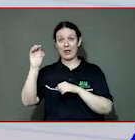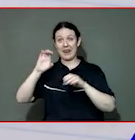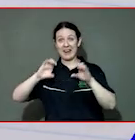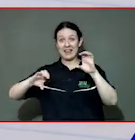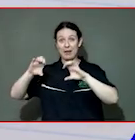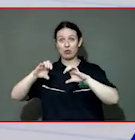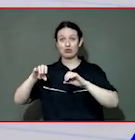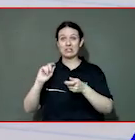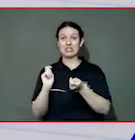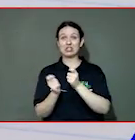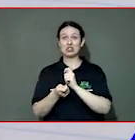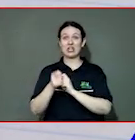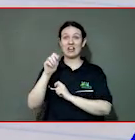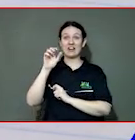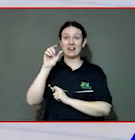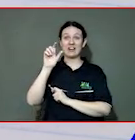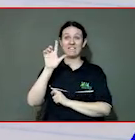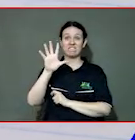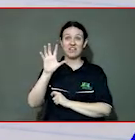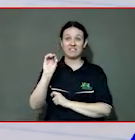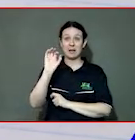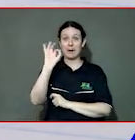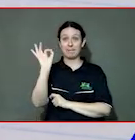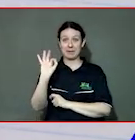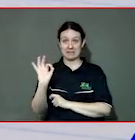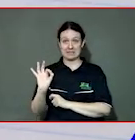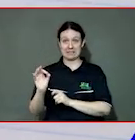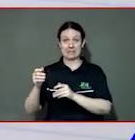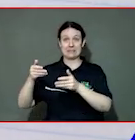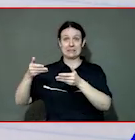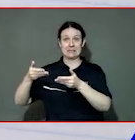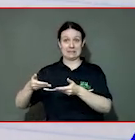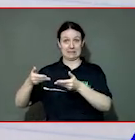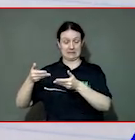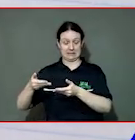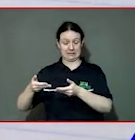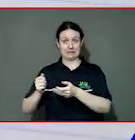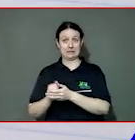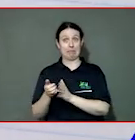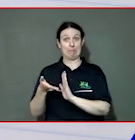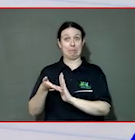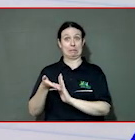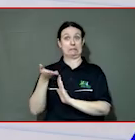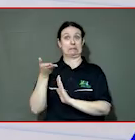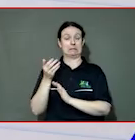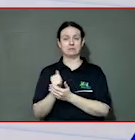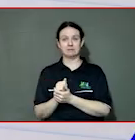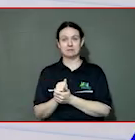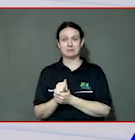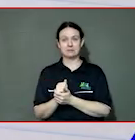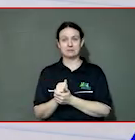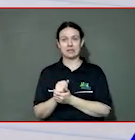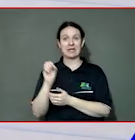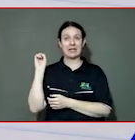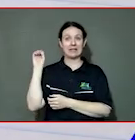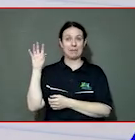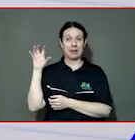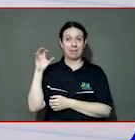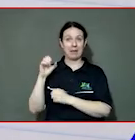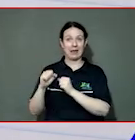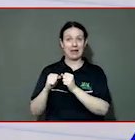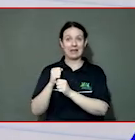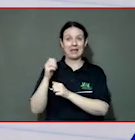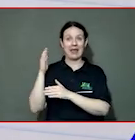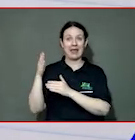the paper, 75, actually 78 out of 150. And when you get to September and the end of the